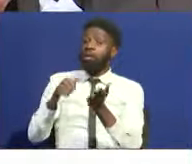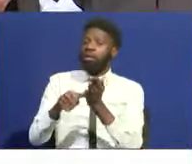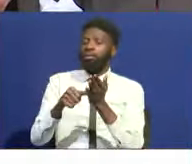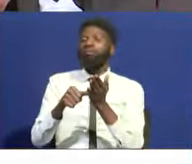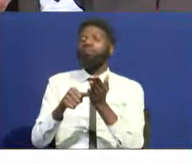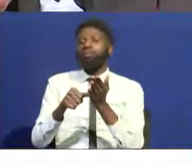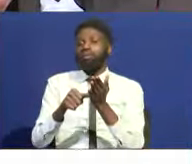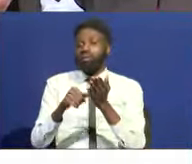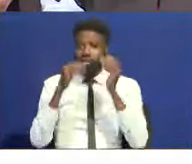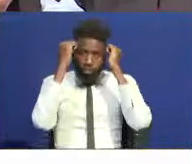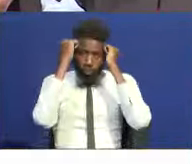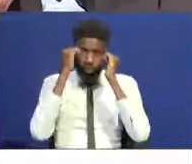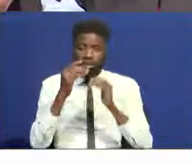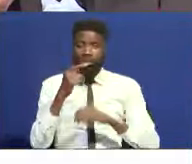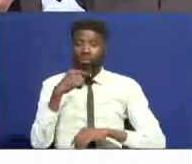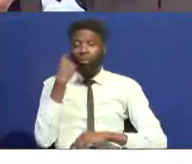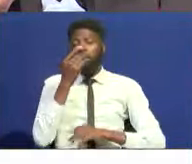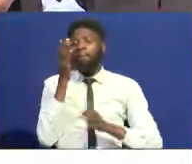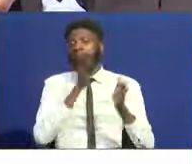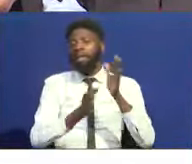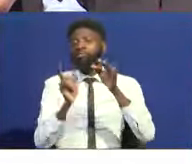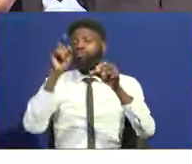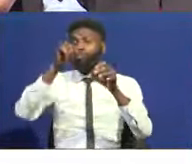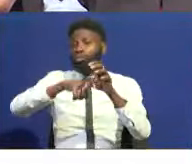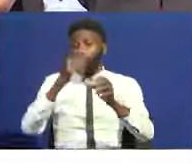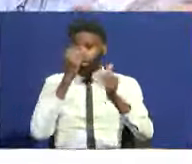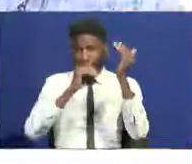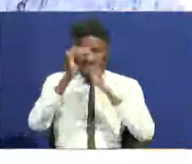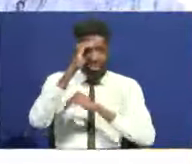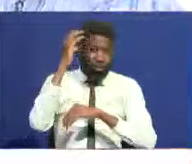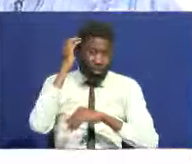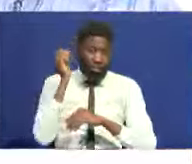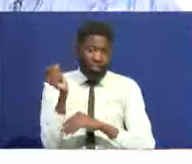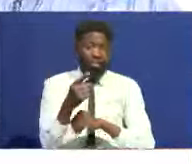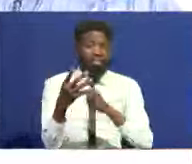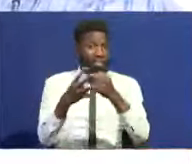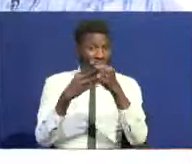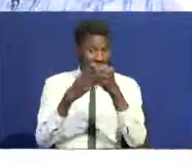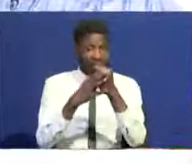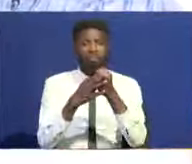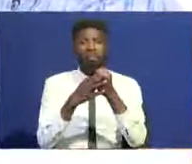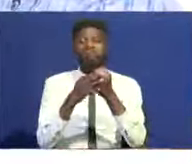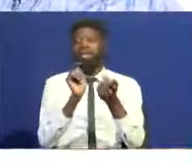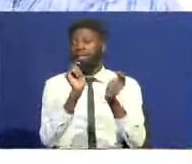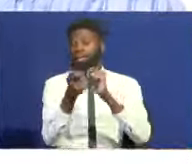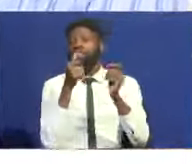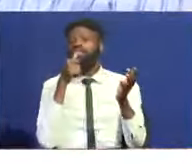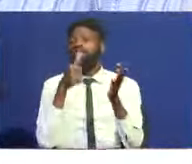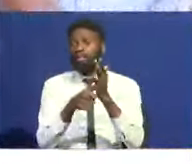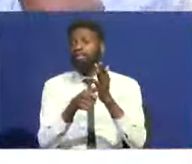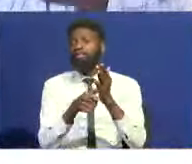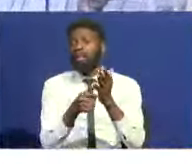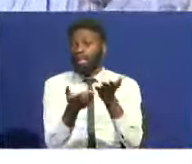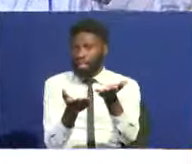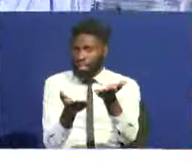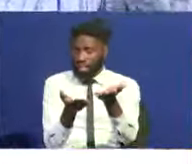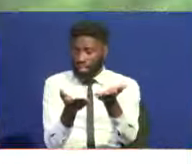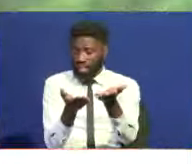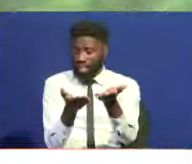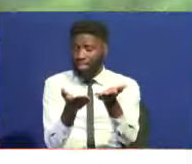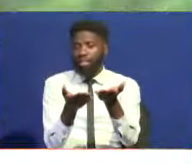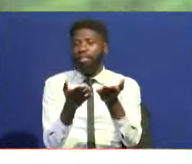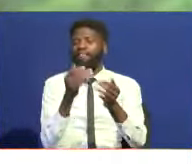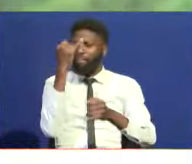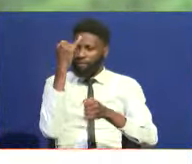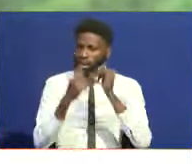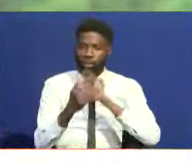kwa wanafunzi wa mwaka wa kwanza kuanzia mwezi Septemba kufuatia agizo la rais litakamilika siku ya Jumatatu.